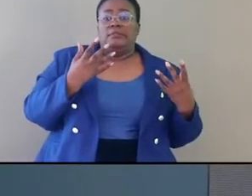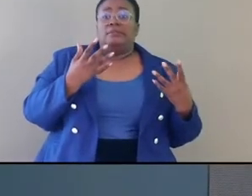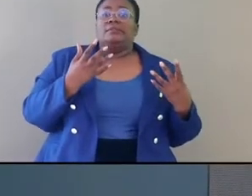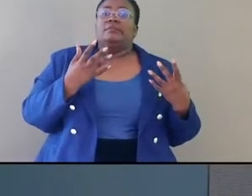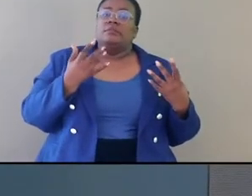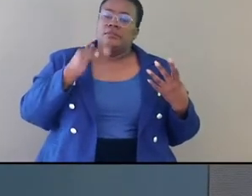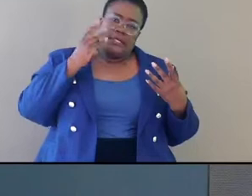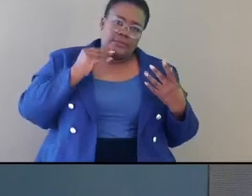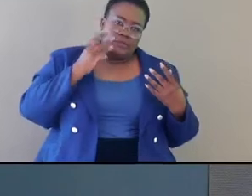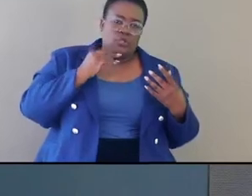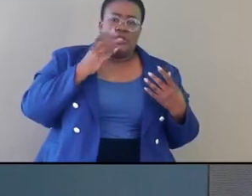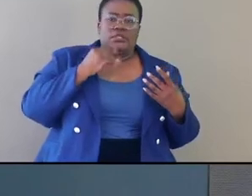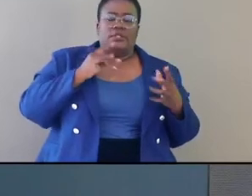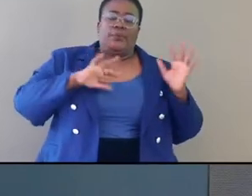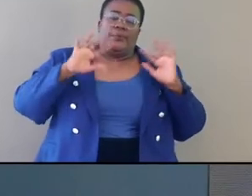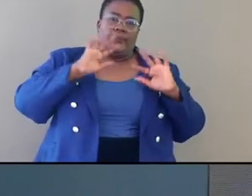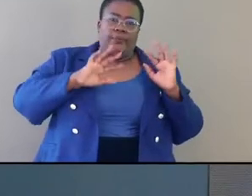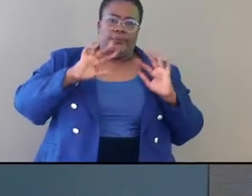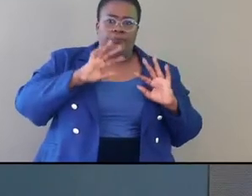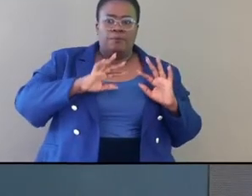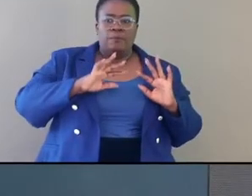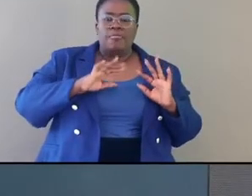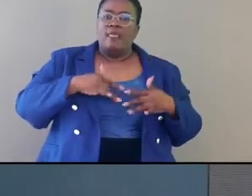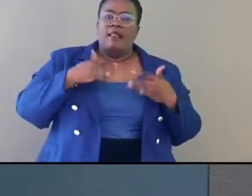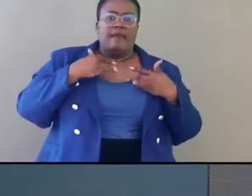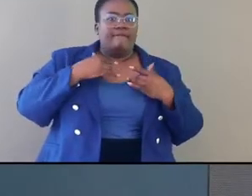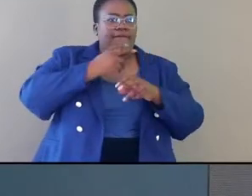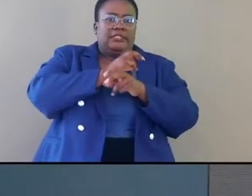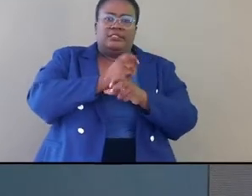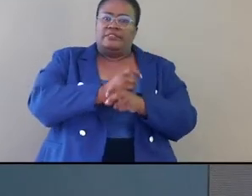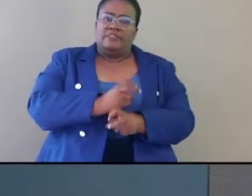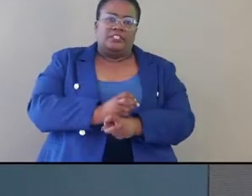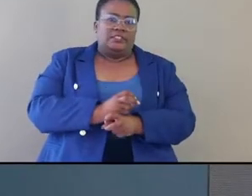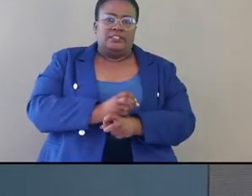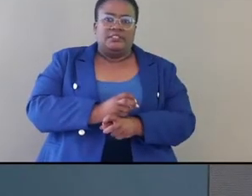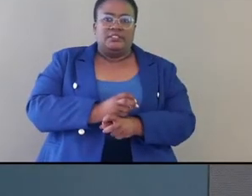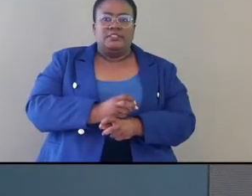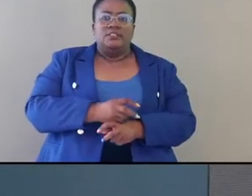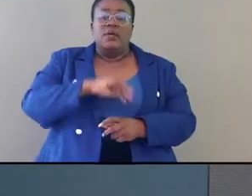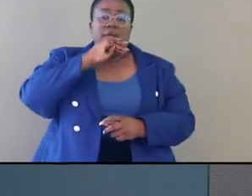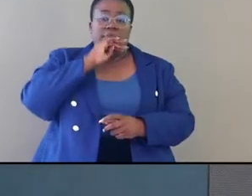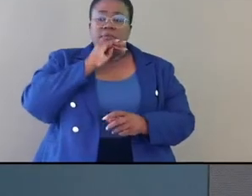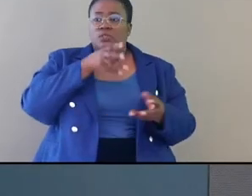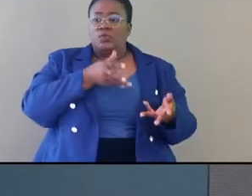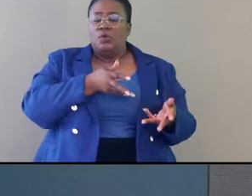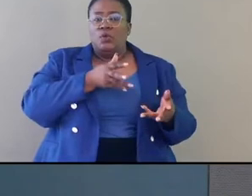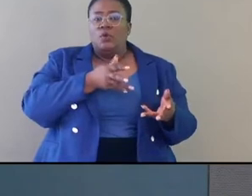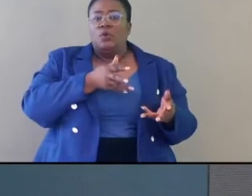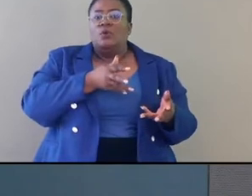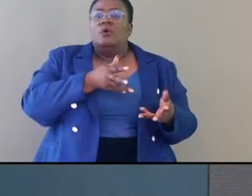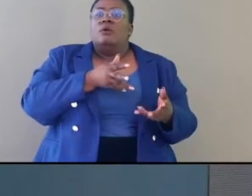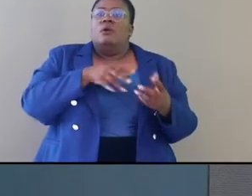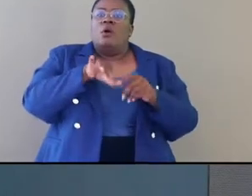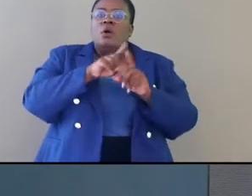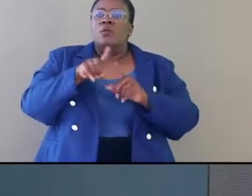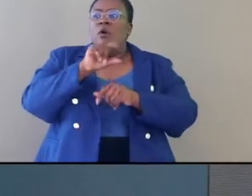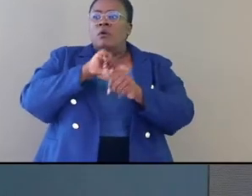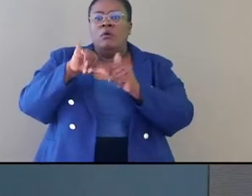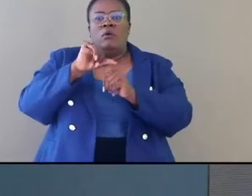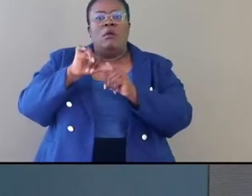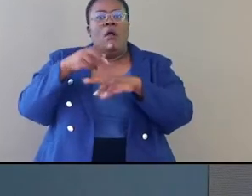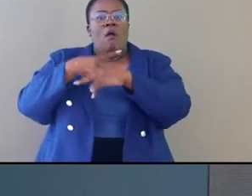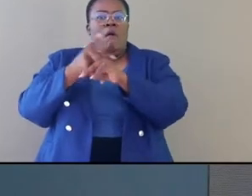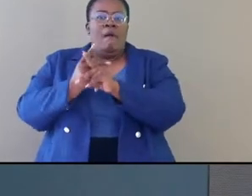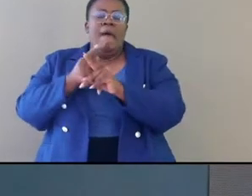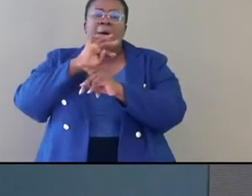been experiencing a crisis of living really like a cost of living crisis but not just that the crisis of social reproduction which means